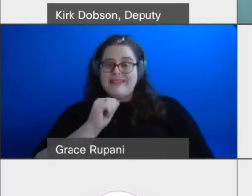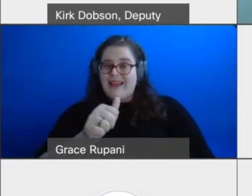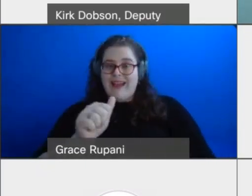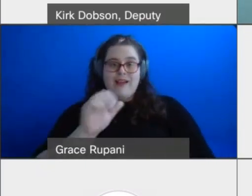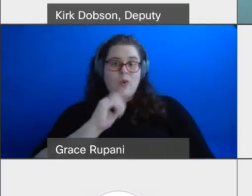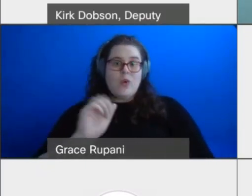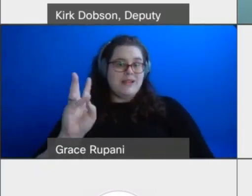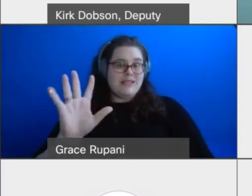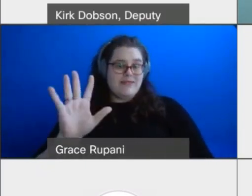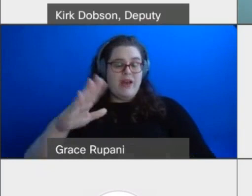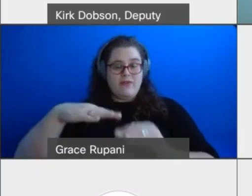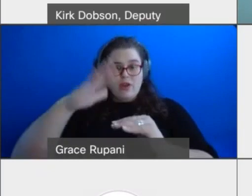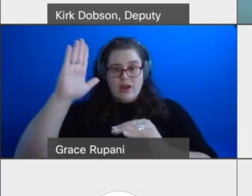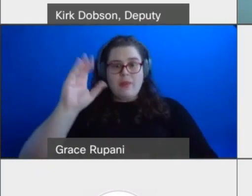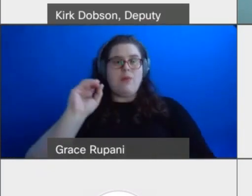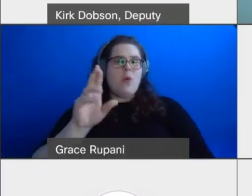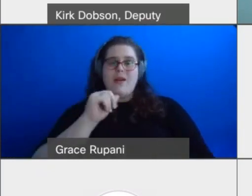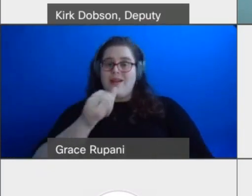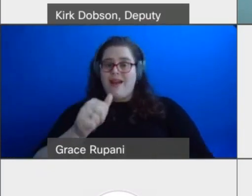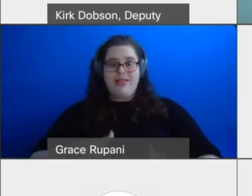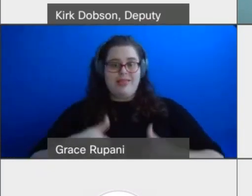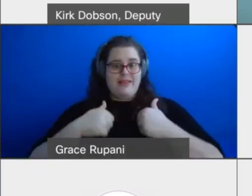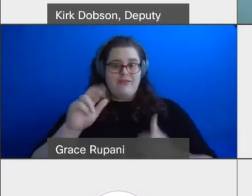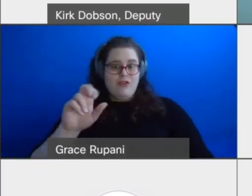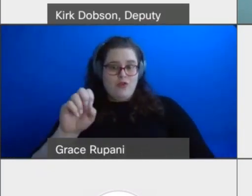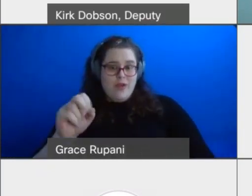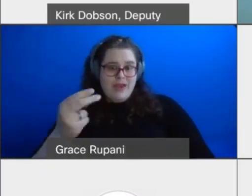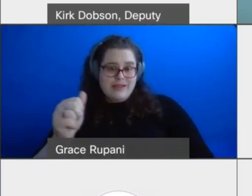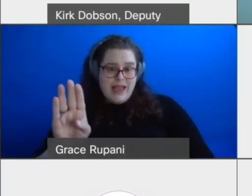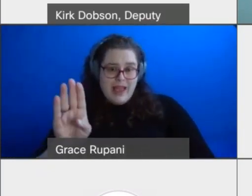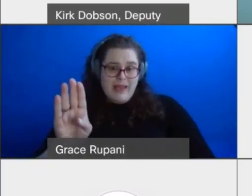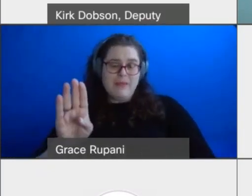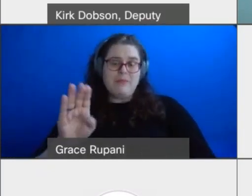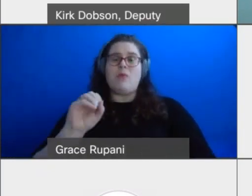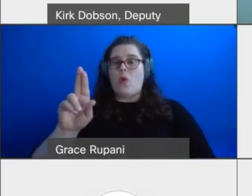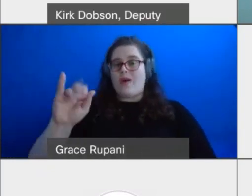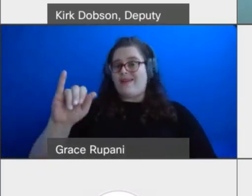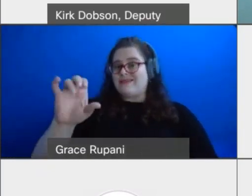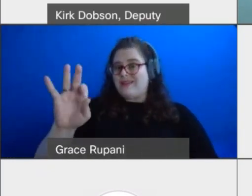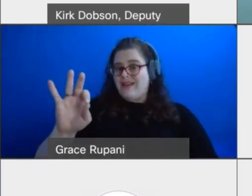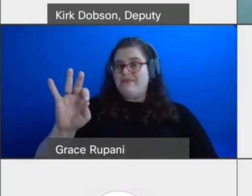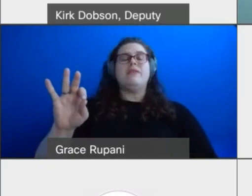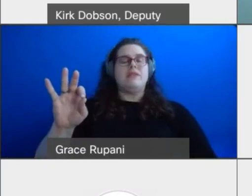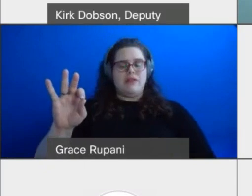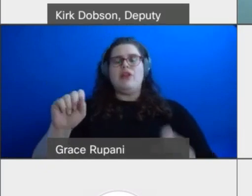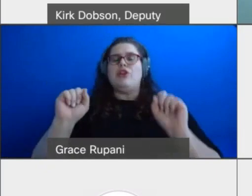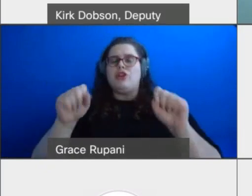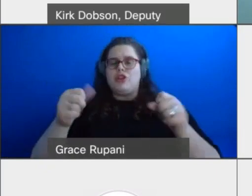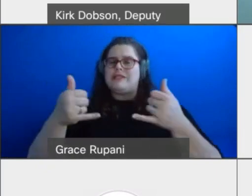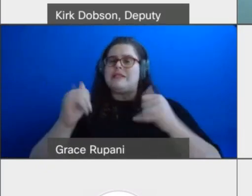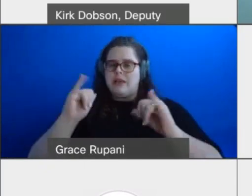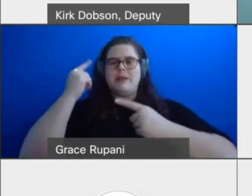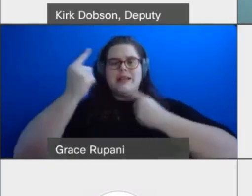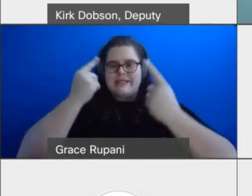potentially would qualify as people with an underlying medical condition, and